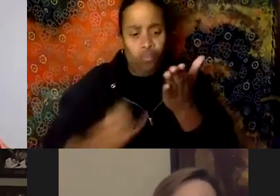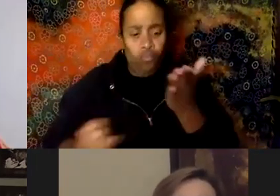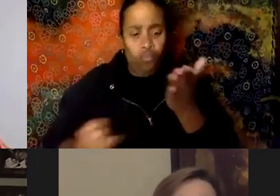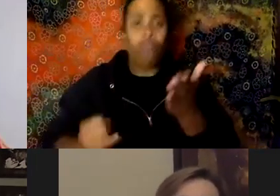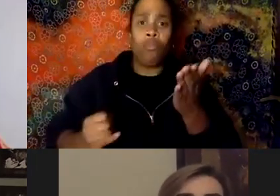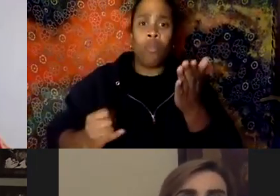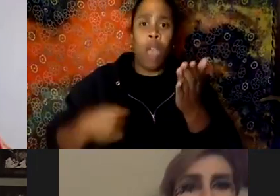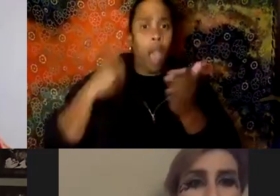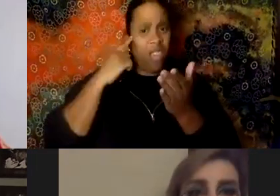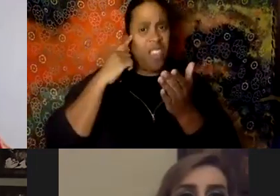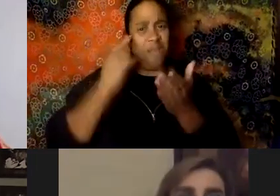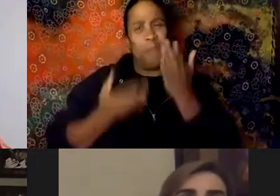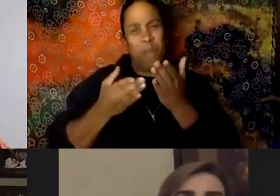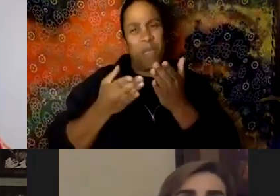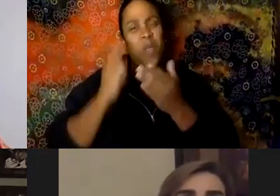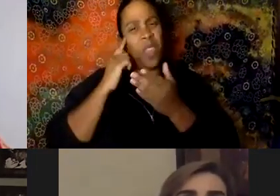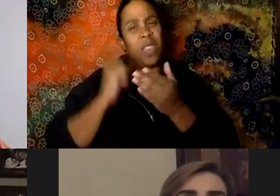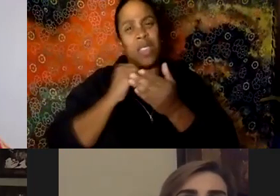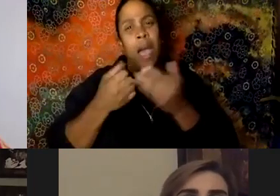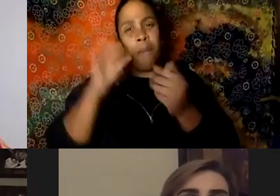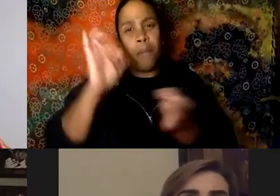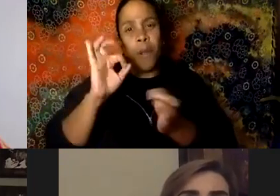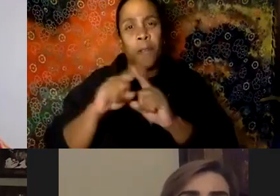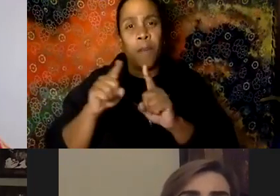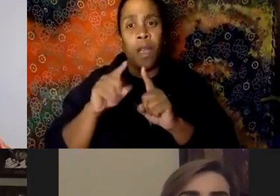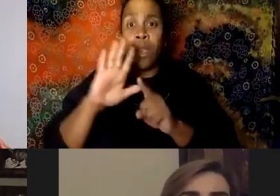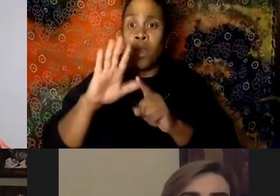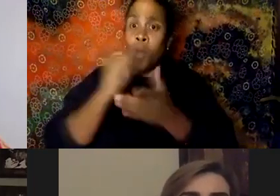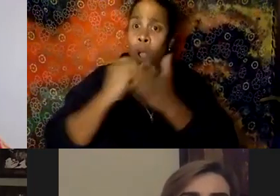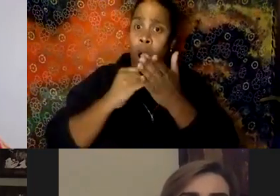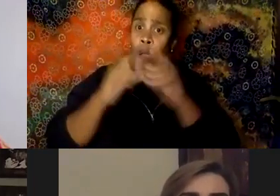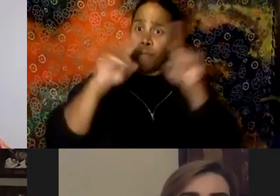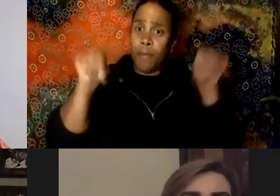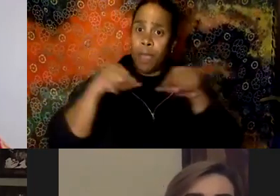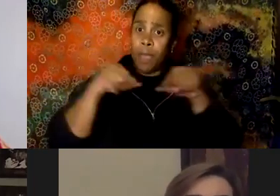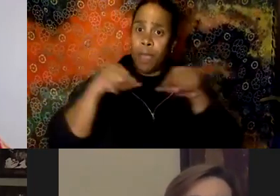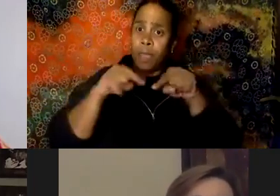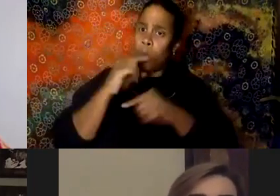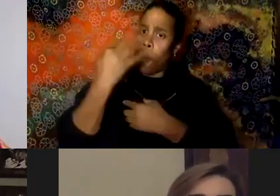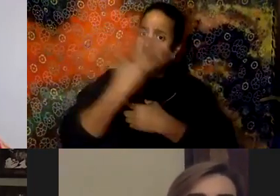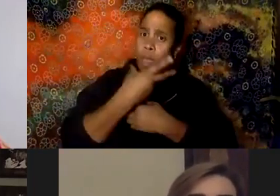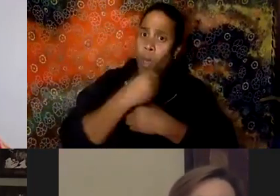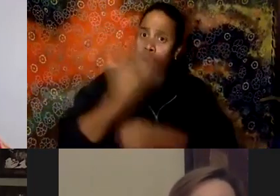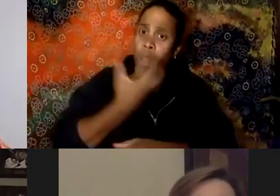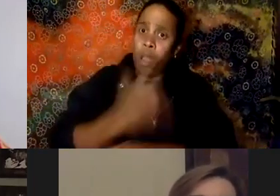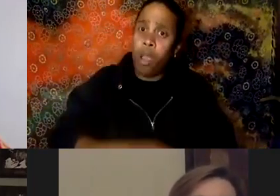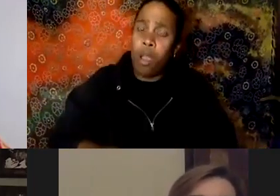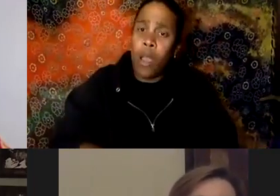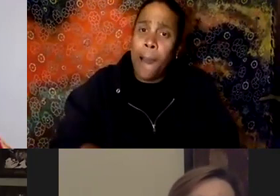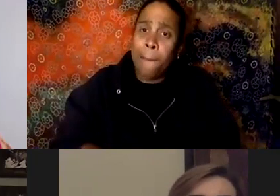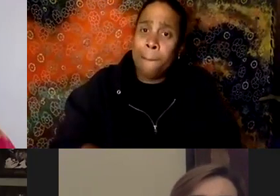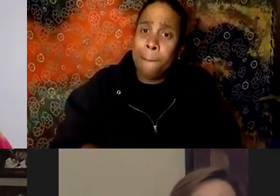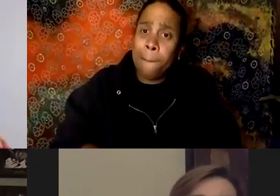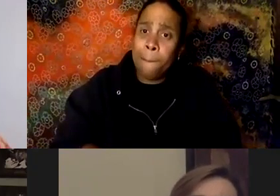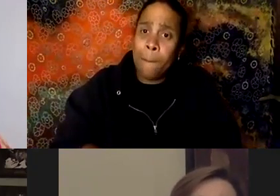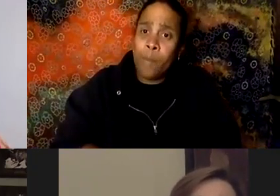judgment about perfection about different things. Like they are so beautiful the way they are, just so quickly the way. So Like interestingly,